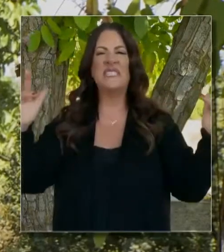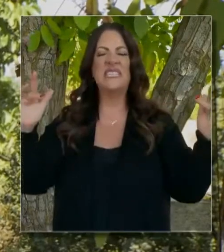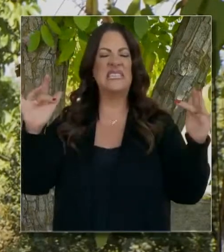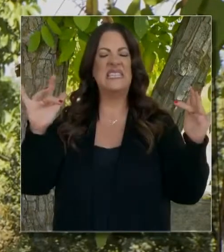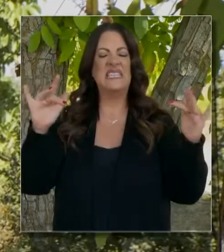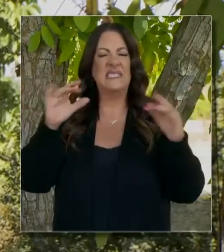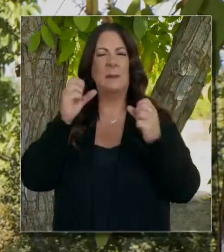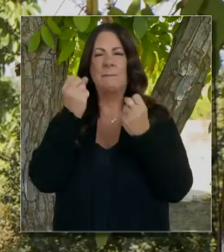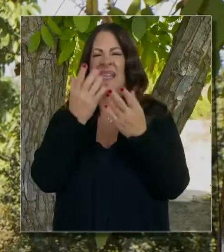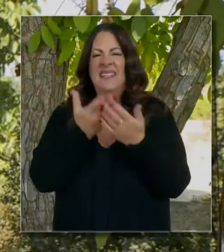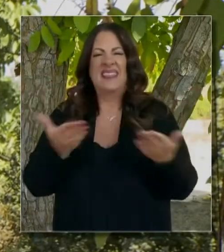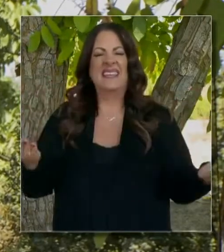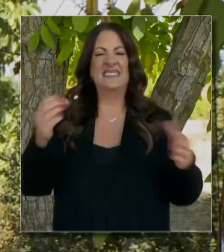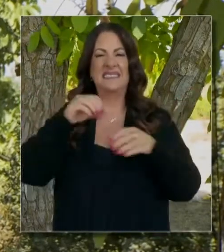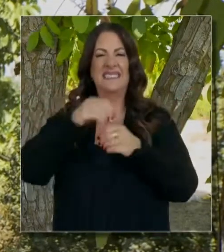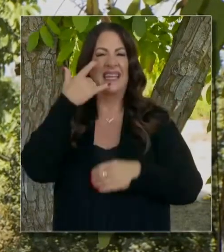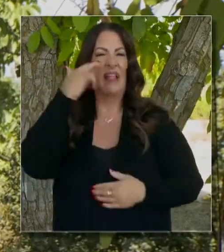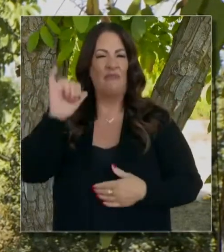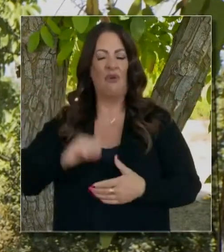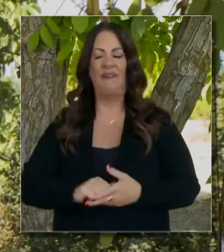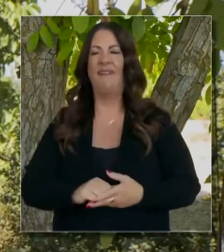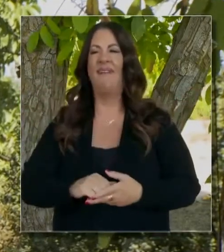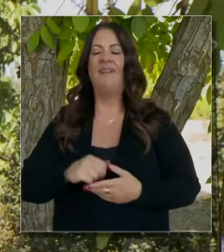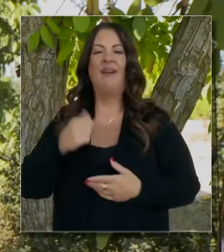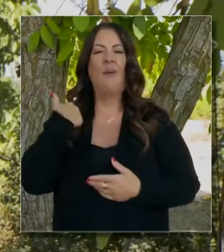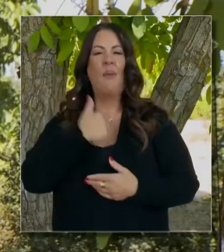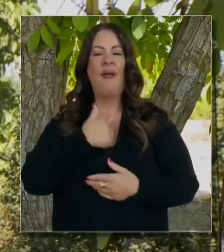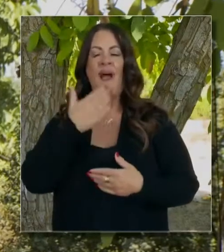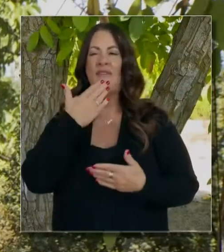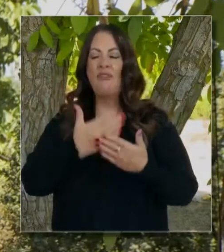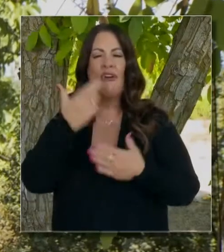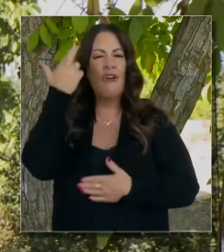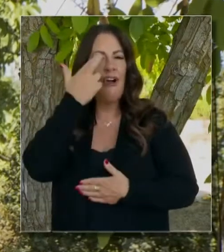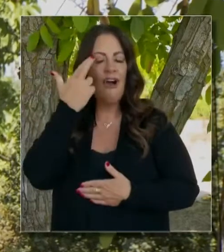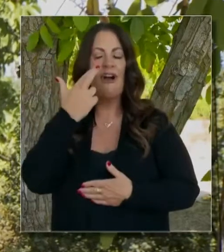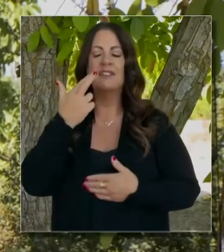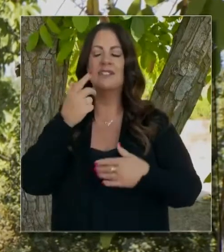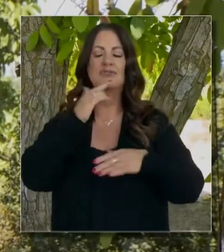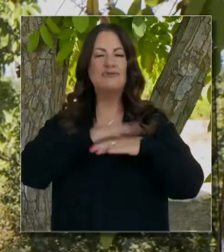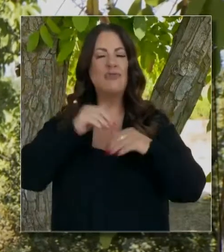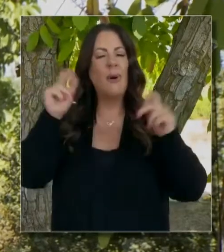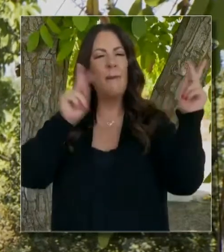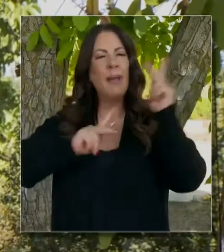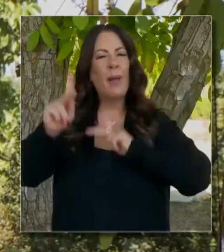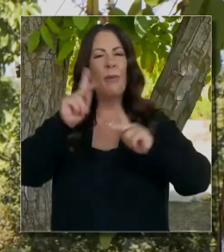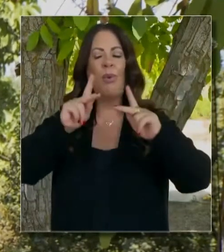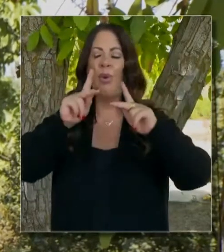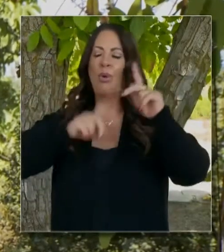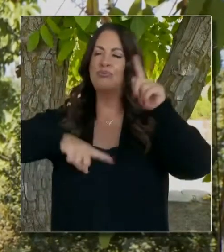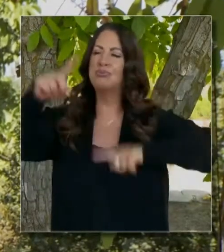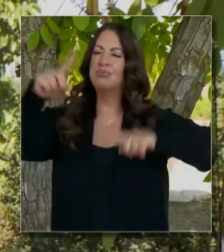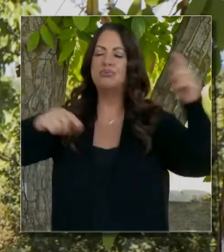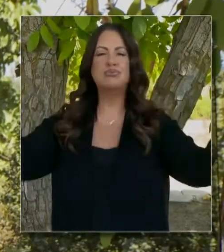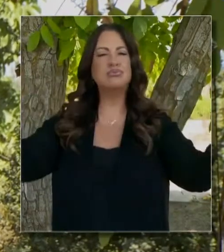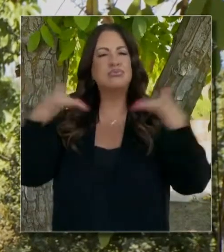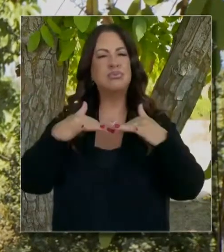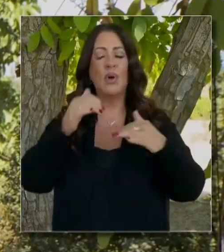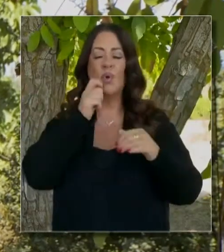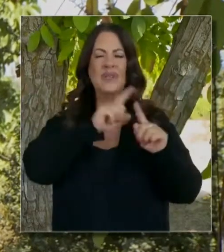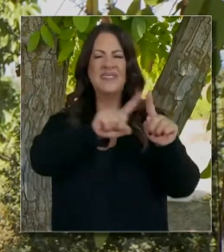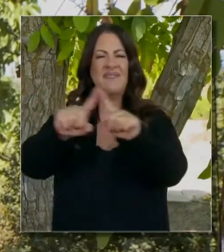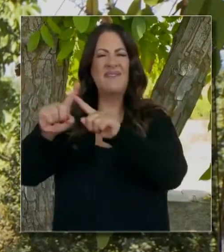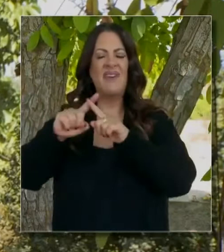We're here to advance the collective cause of bringing people together across their differences to advance a different kind of mindset in terms